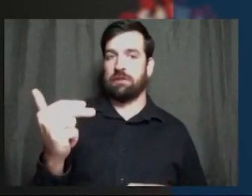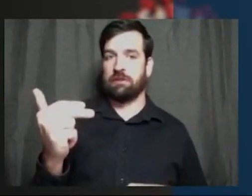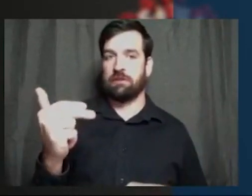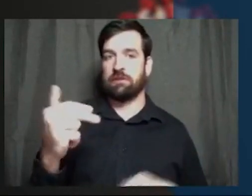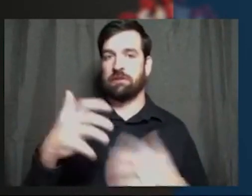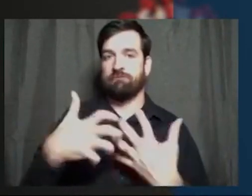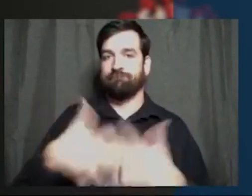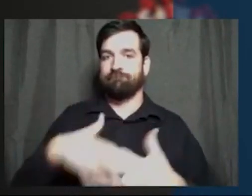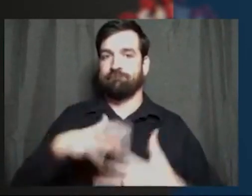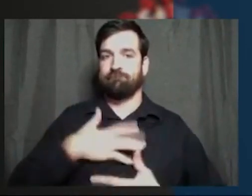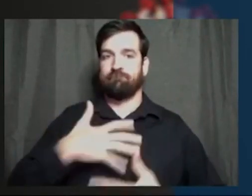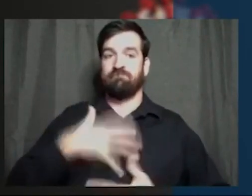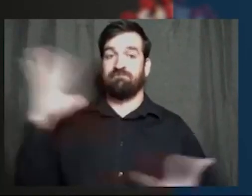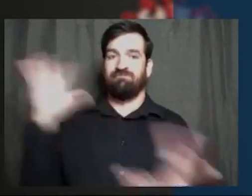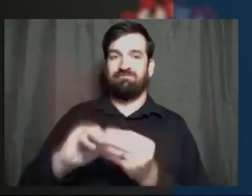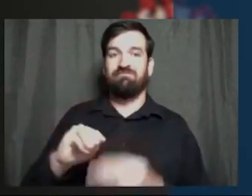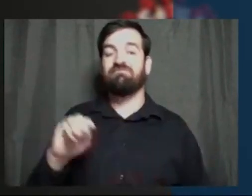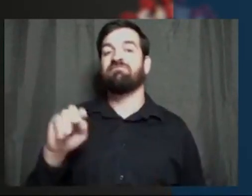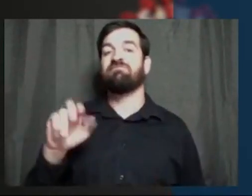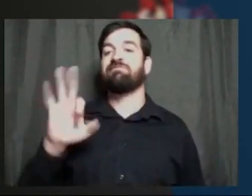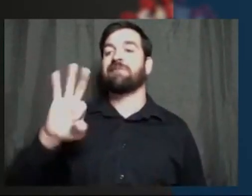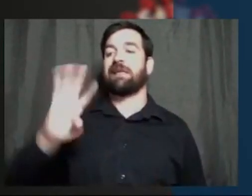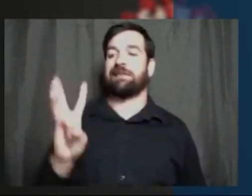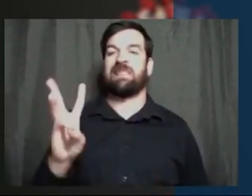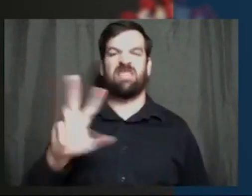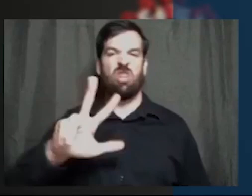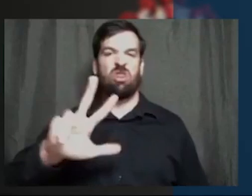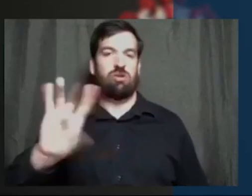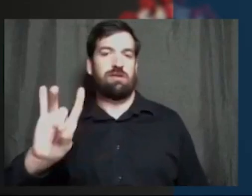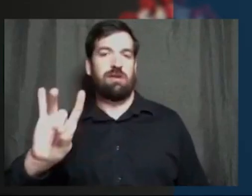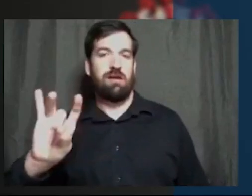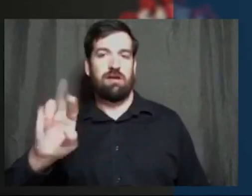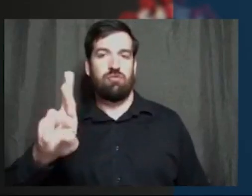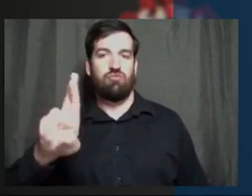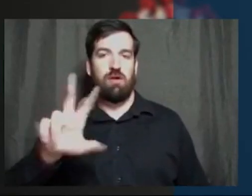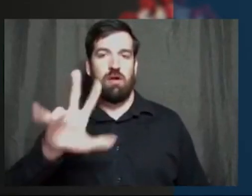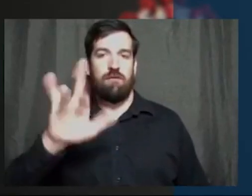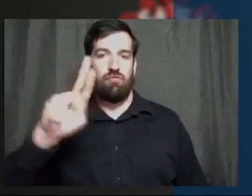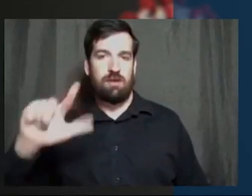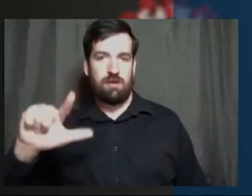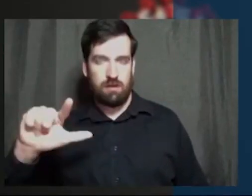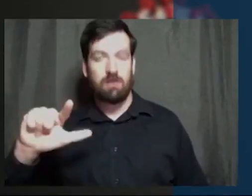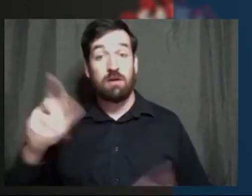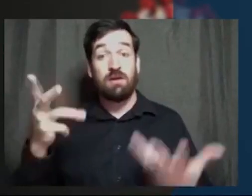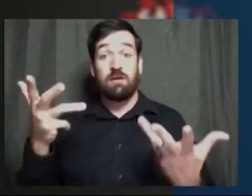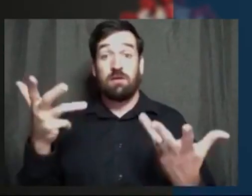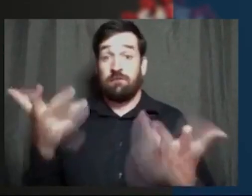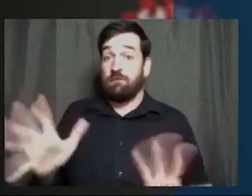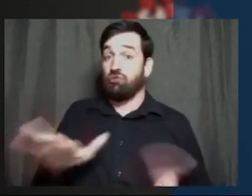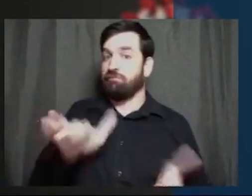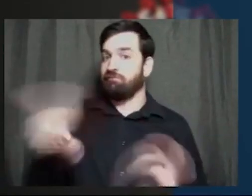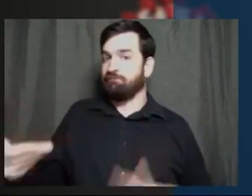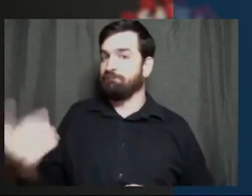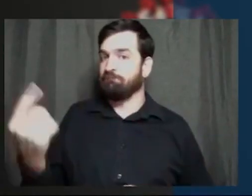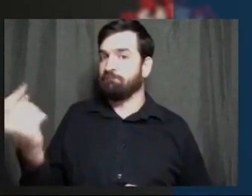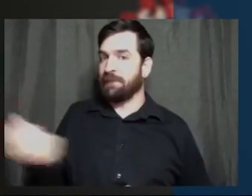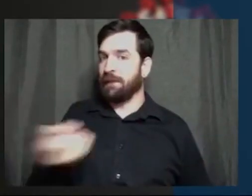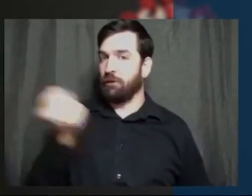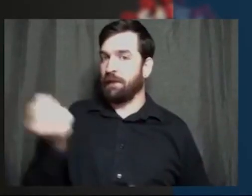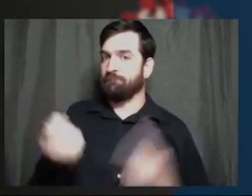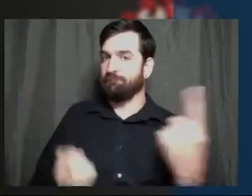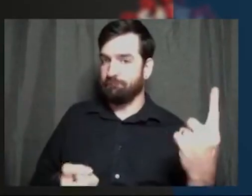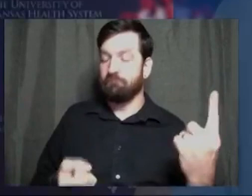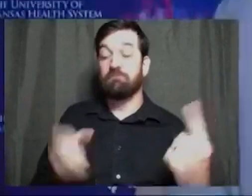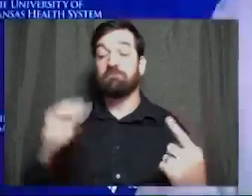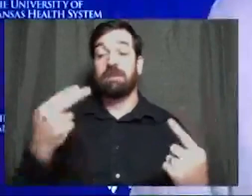so a total of 96. We did have a death on Saturday as well. So Hayes has 12 active infections